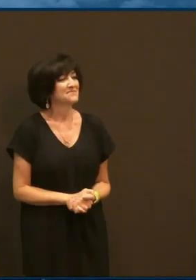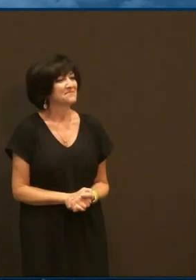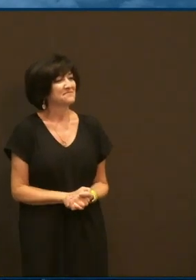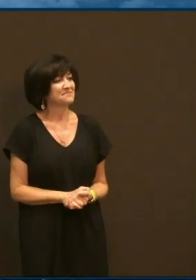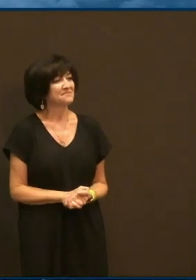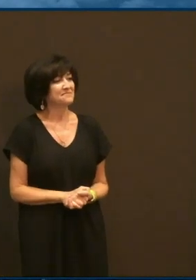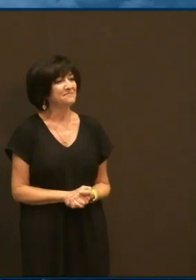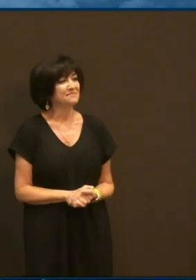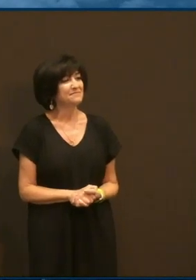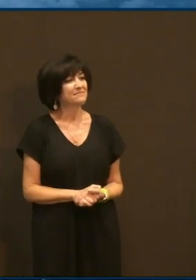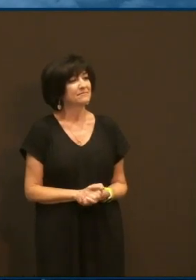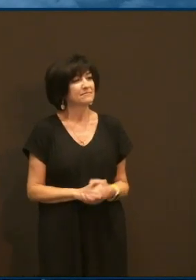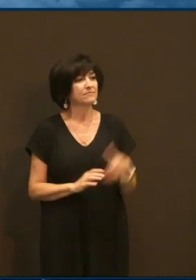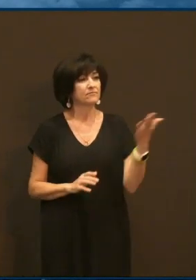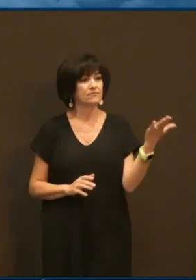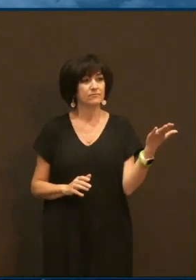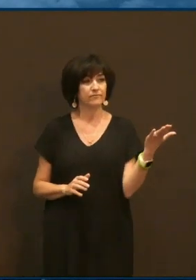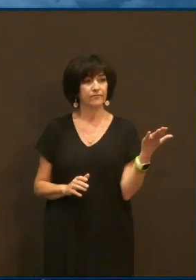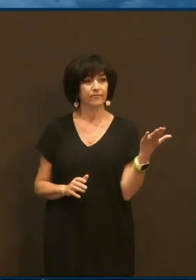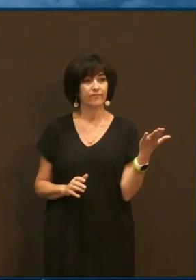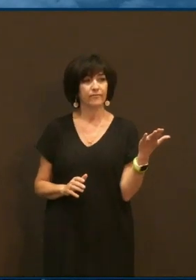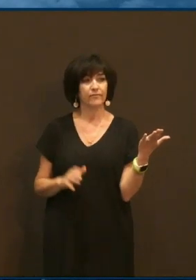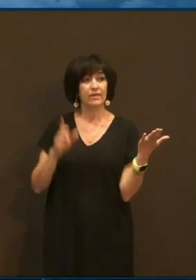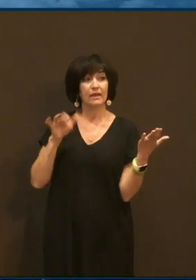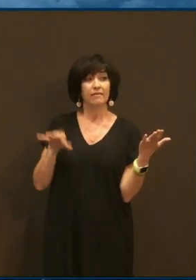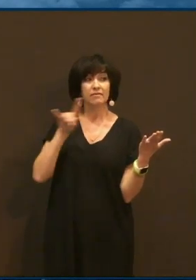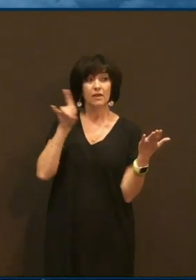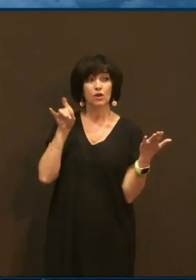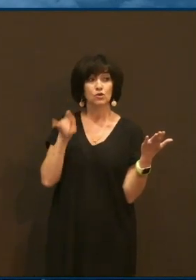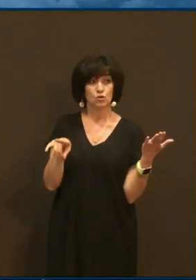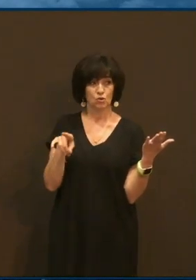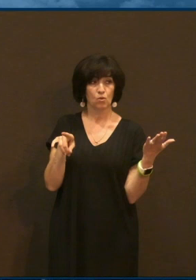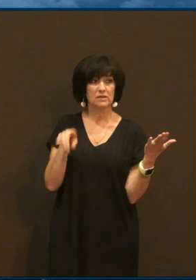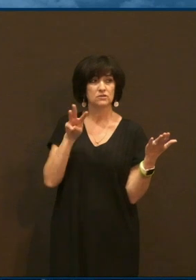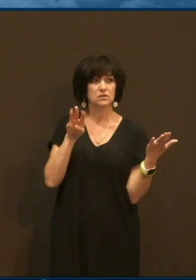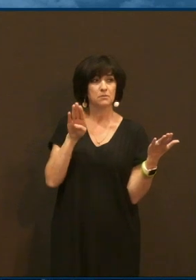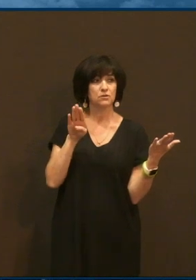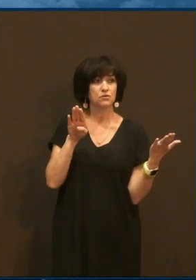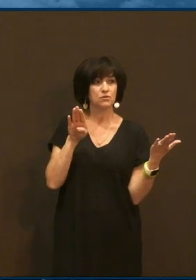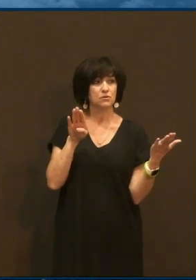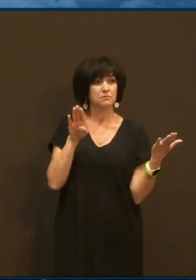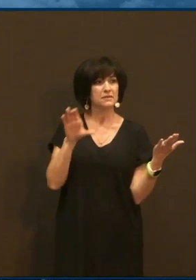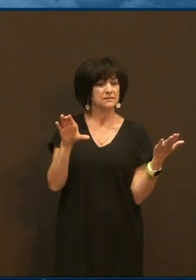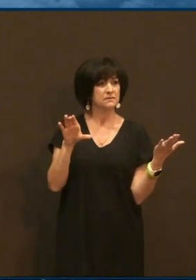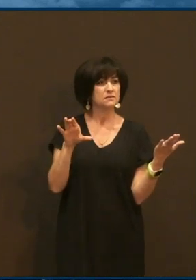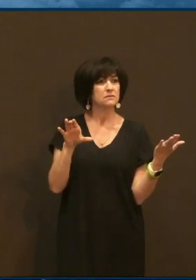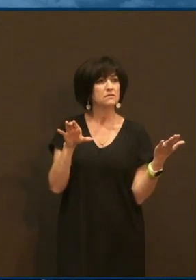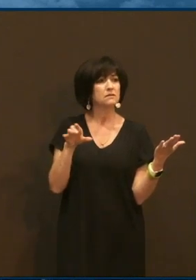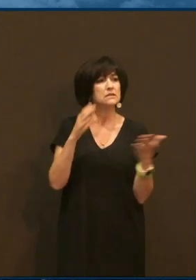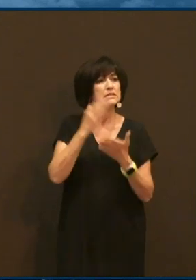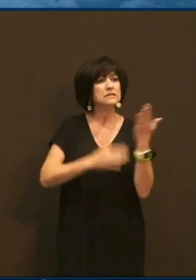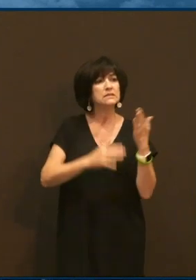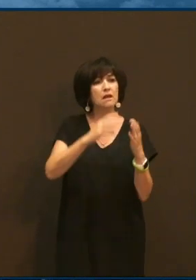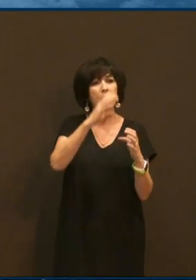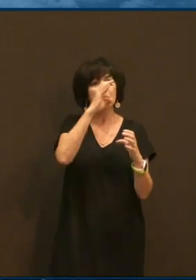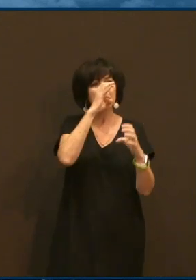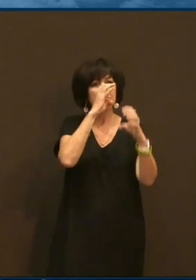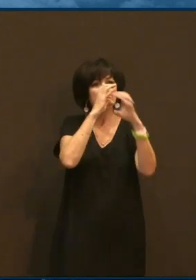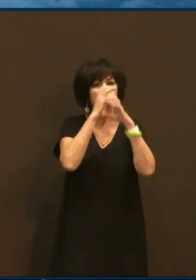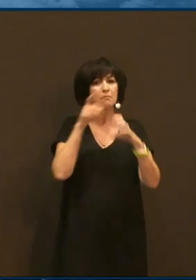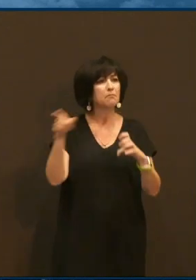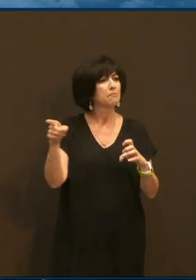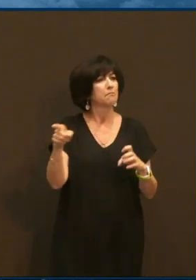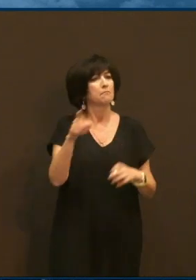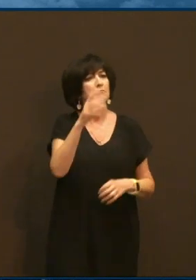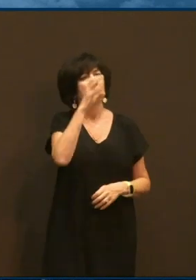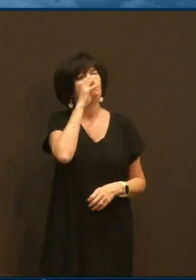at WBOC. Does the governor have a comment on the question, if the governor can open boardwalks without restrictions, why can't farmers markets be open